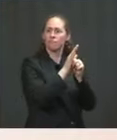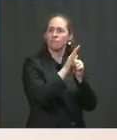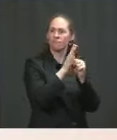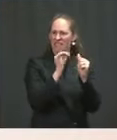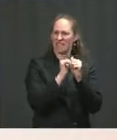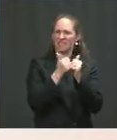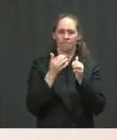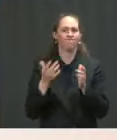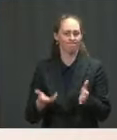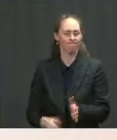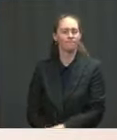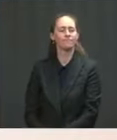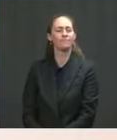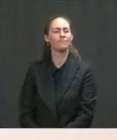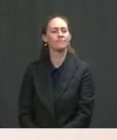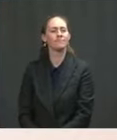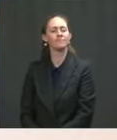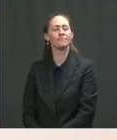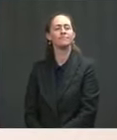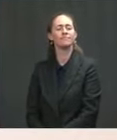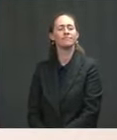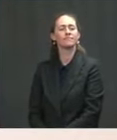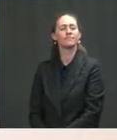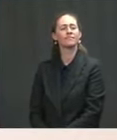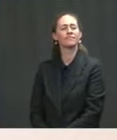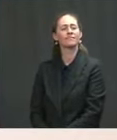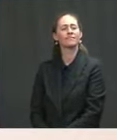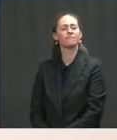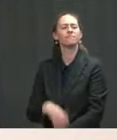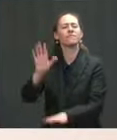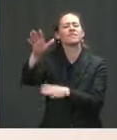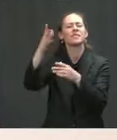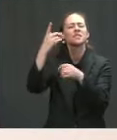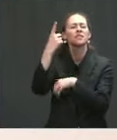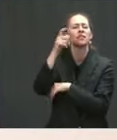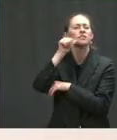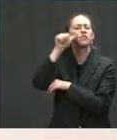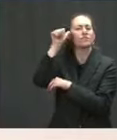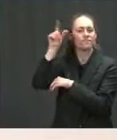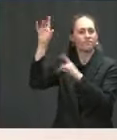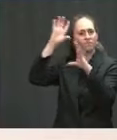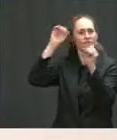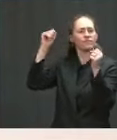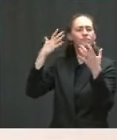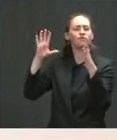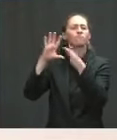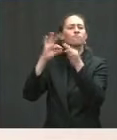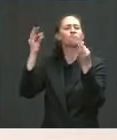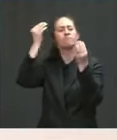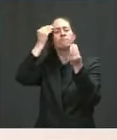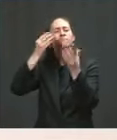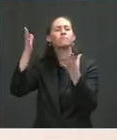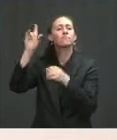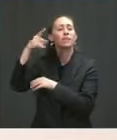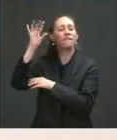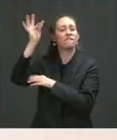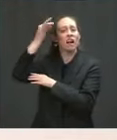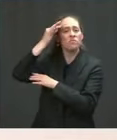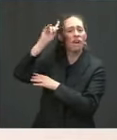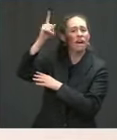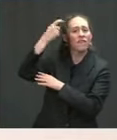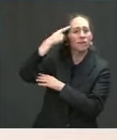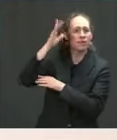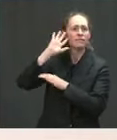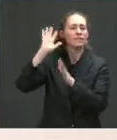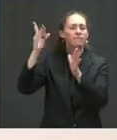Last one. The president said yesterday it is still a question whether the federal government can mandate the whole country to get vaccinated. He said, I don't know